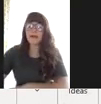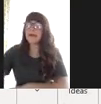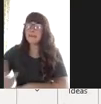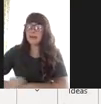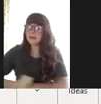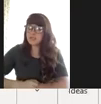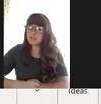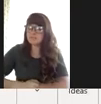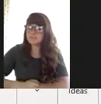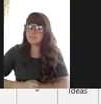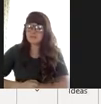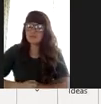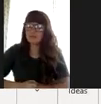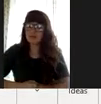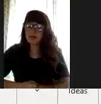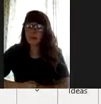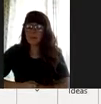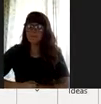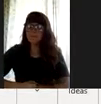Why am I a Christian?